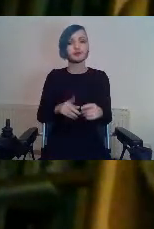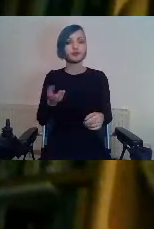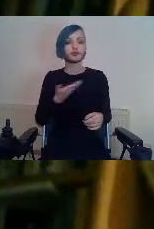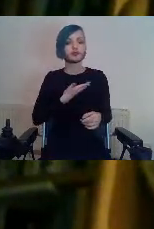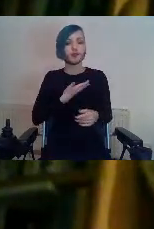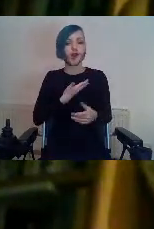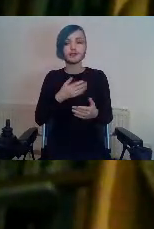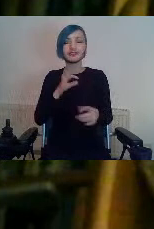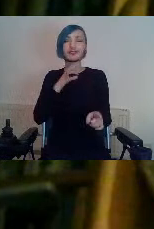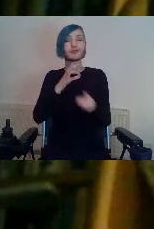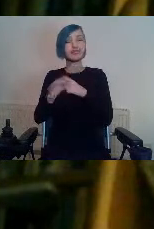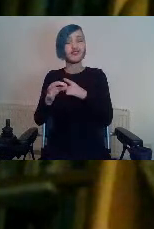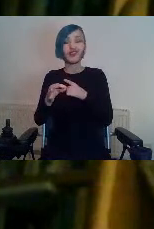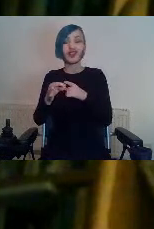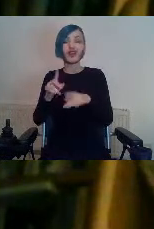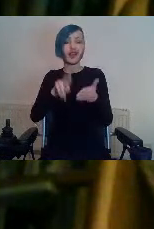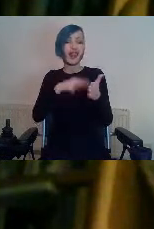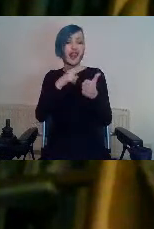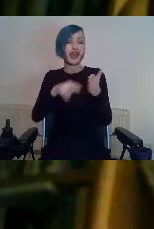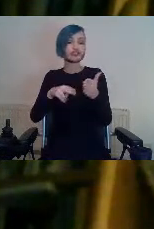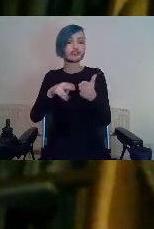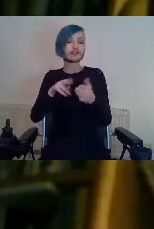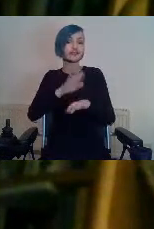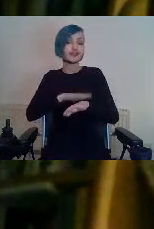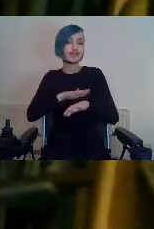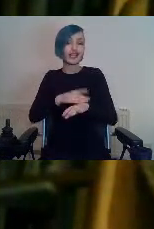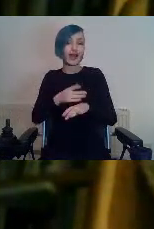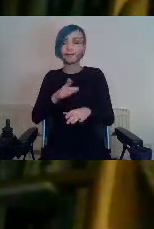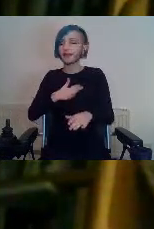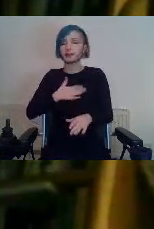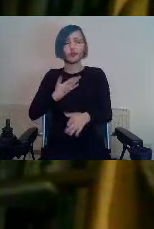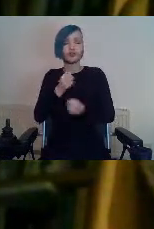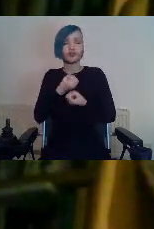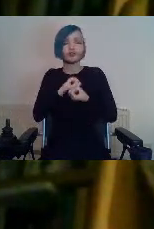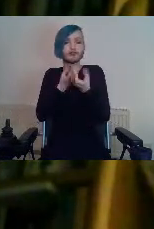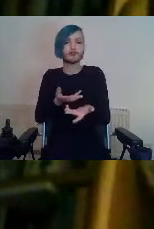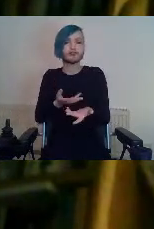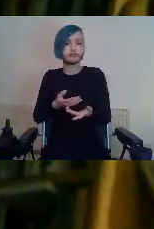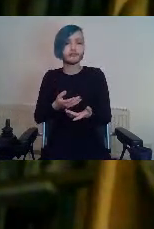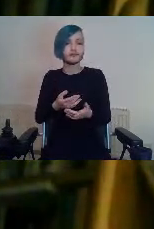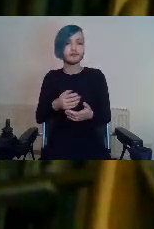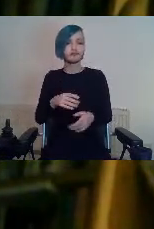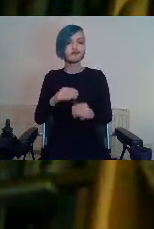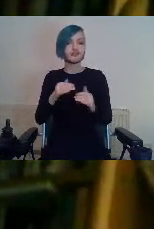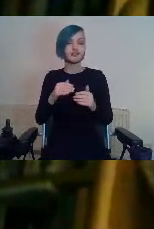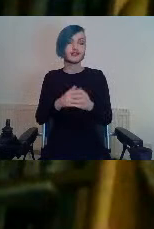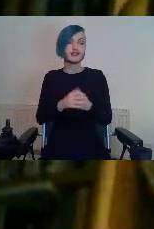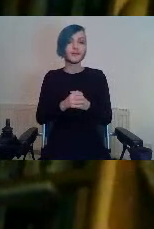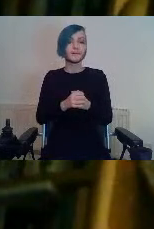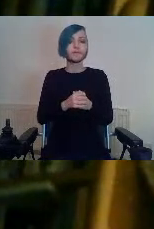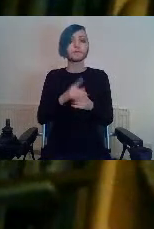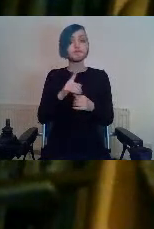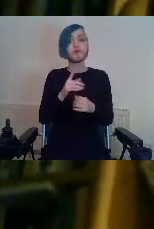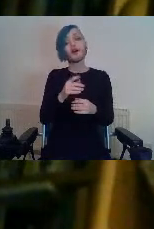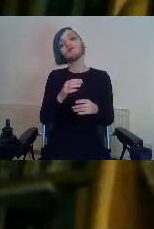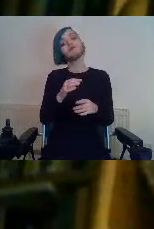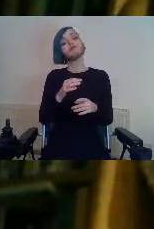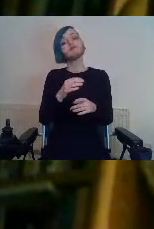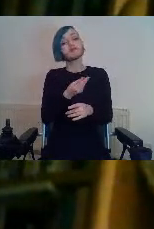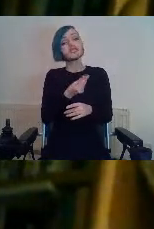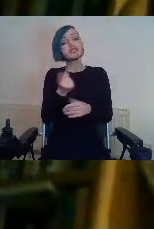election. And we've got particular politicians which are openly